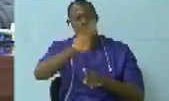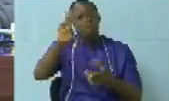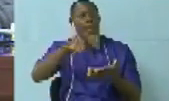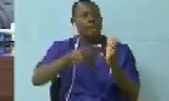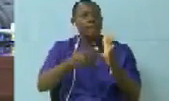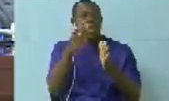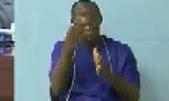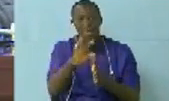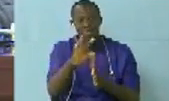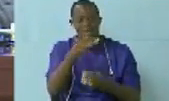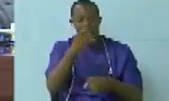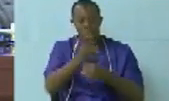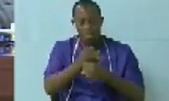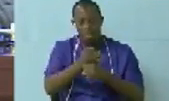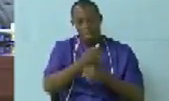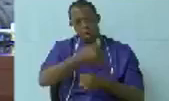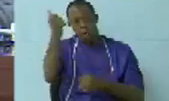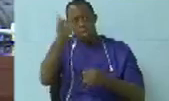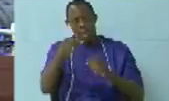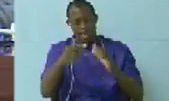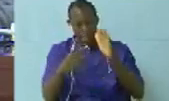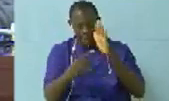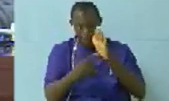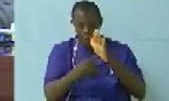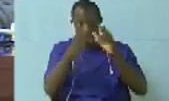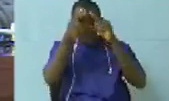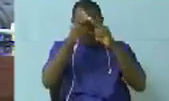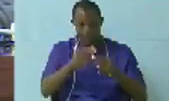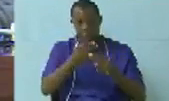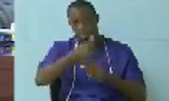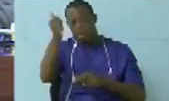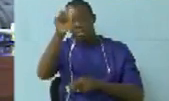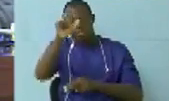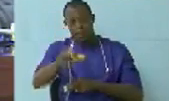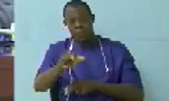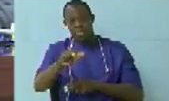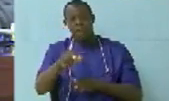Once it affects the reputation of another person,